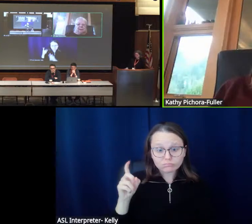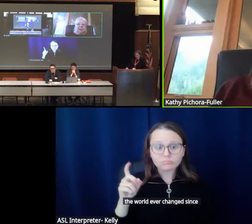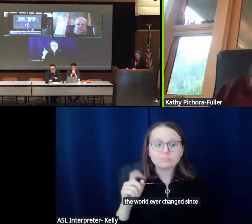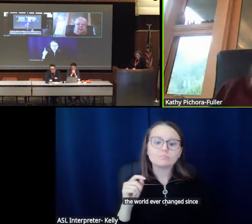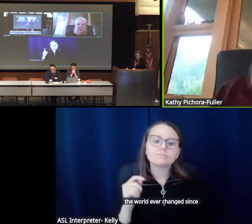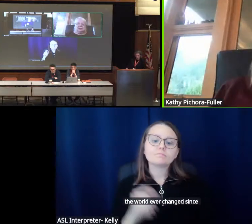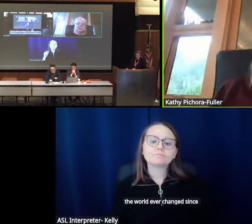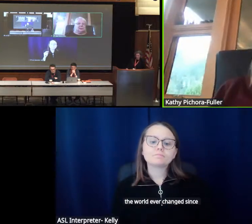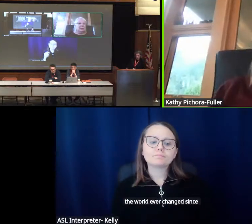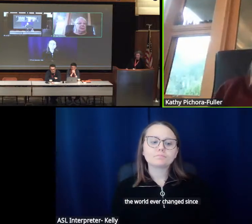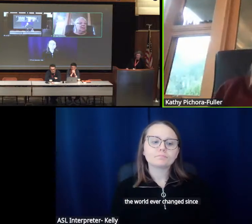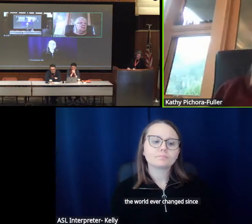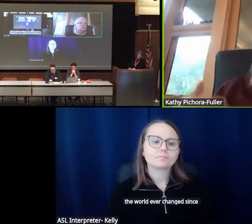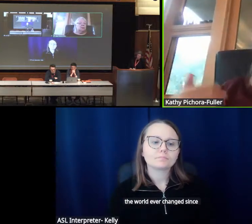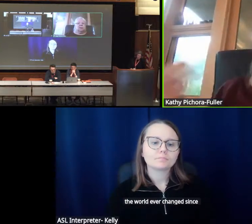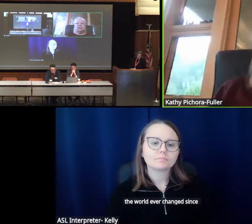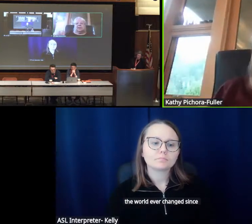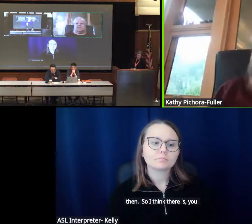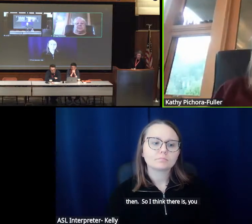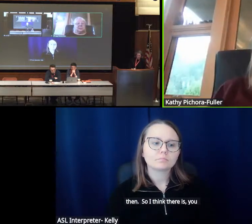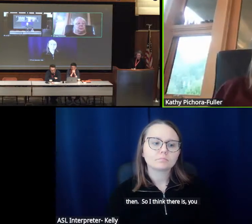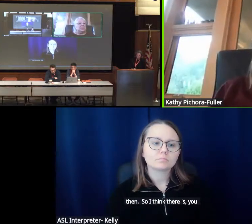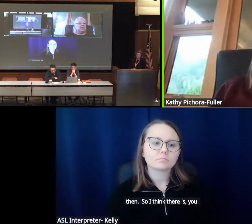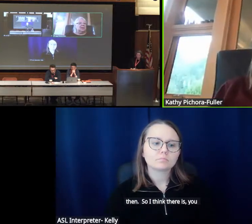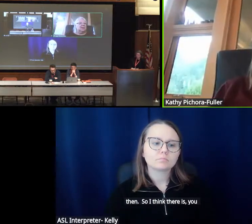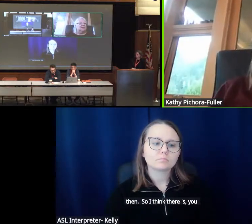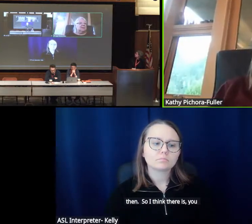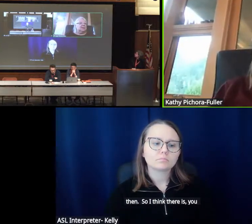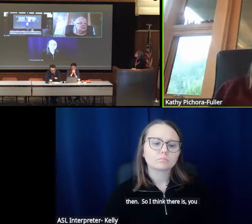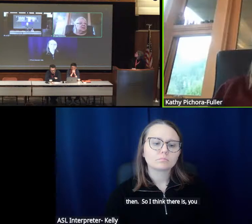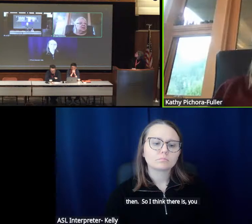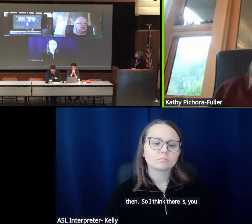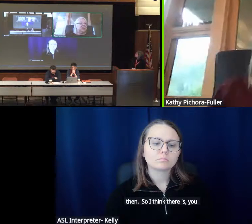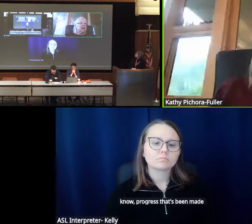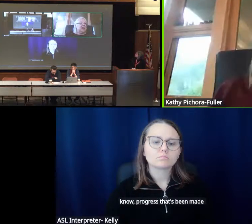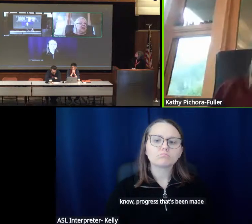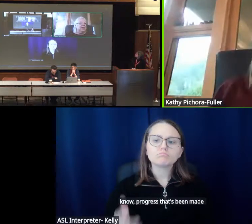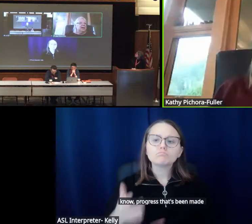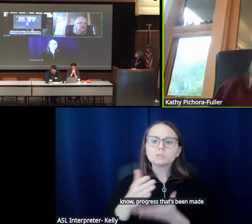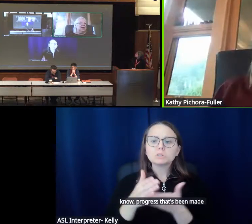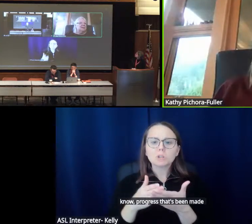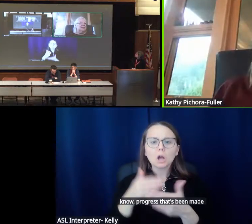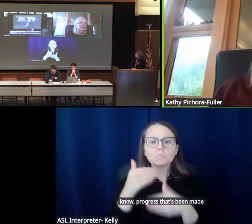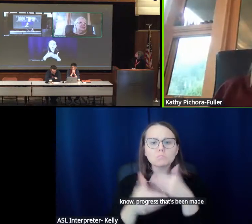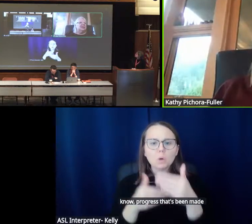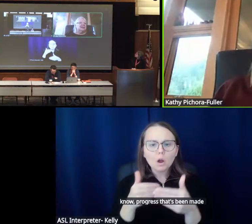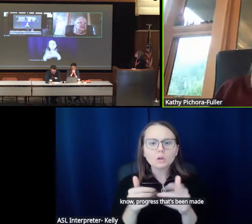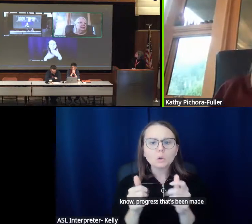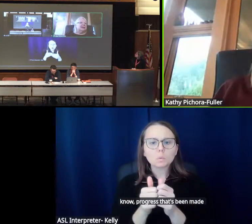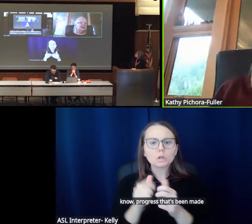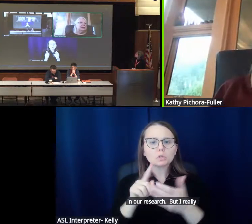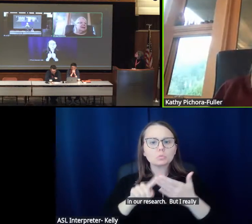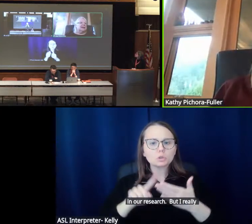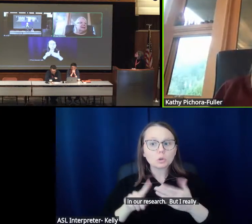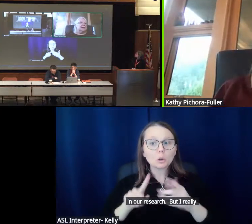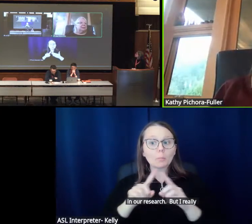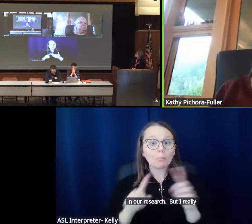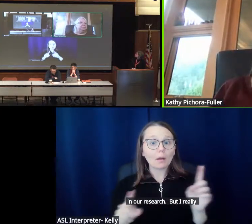there is, progress that's been made in our research, but I really think that